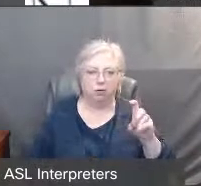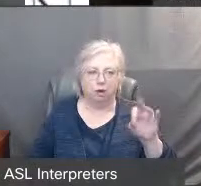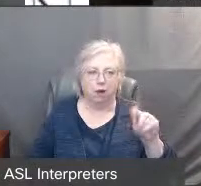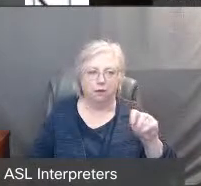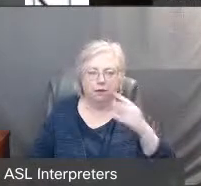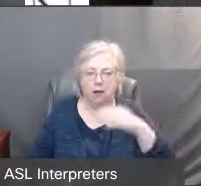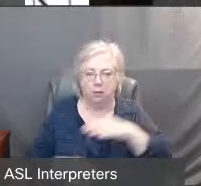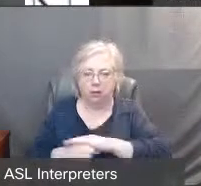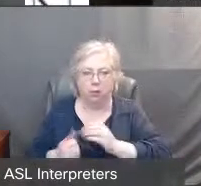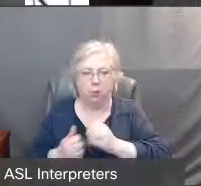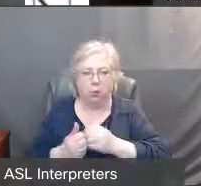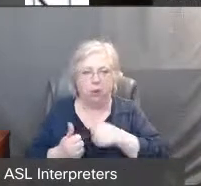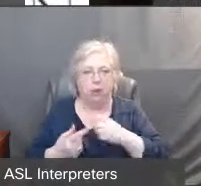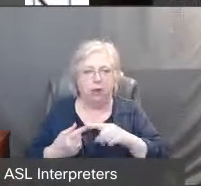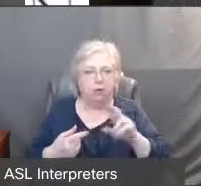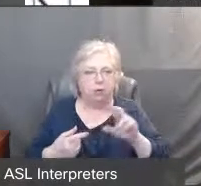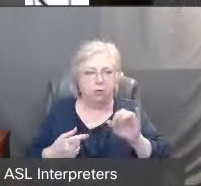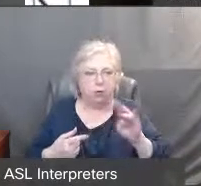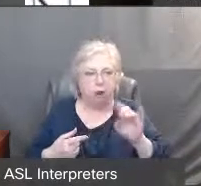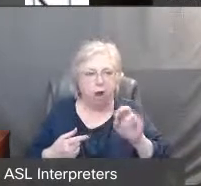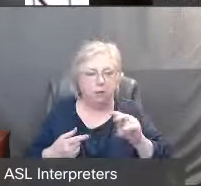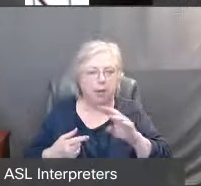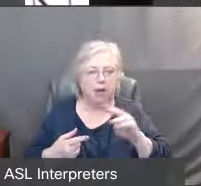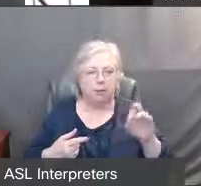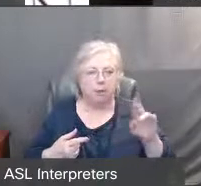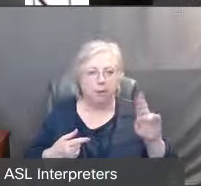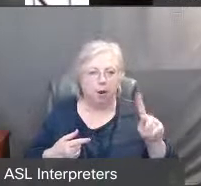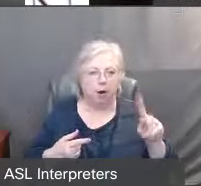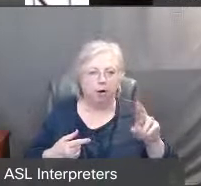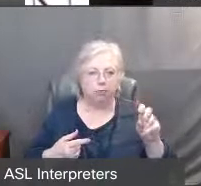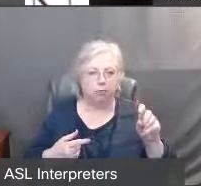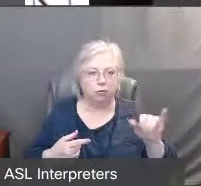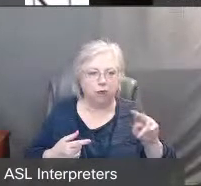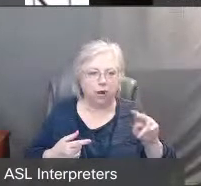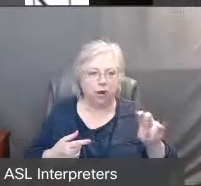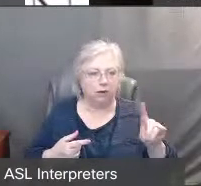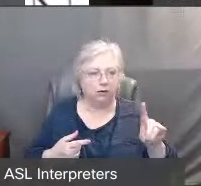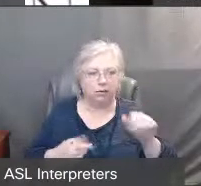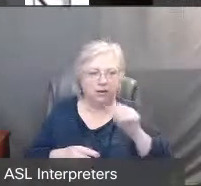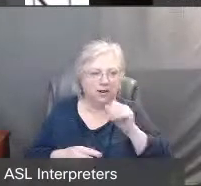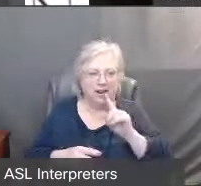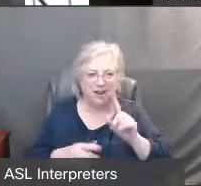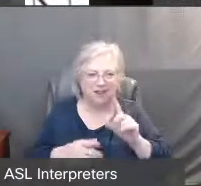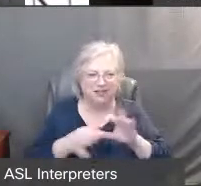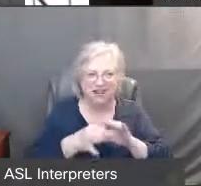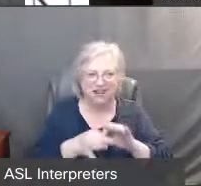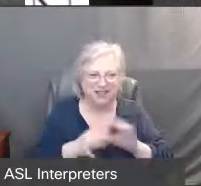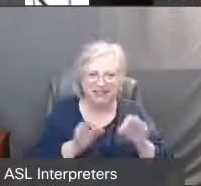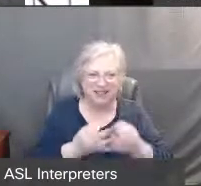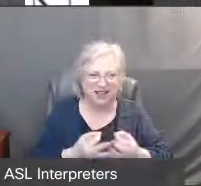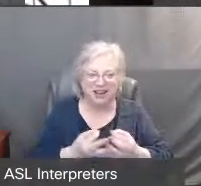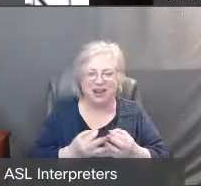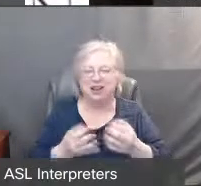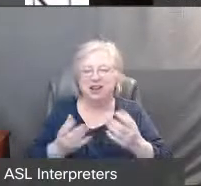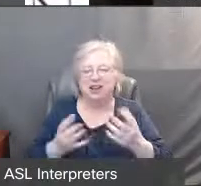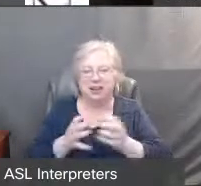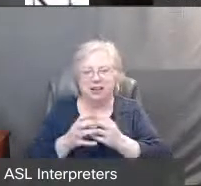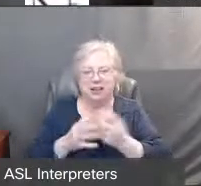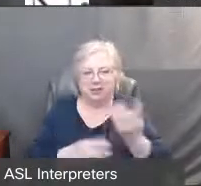is Robin Reynolds and Mark Reynolds. They're not related, if you were wondering. Together, we are speaking